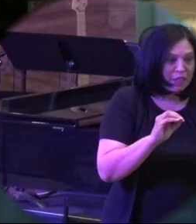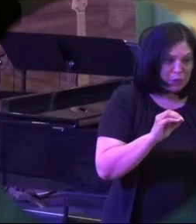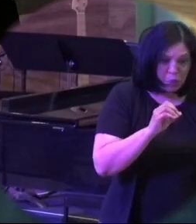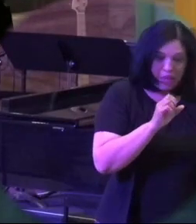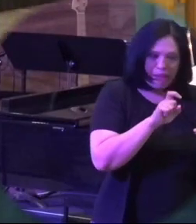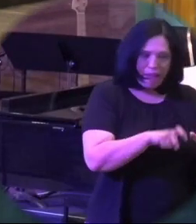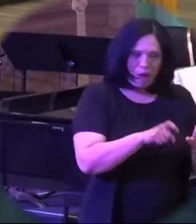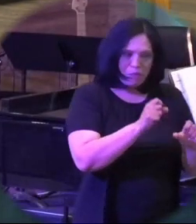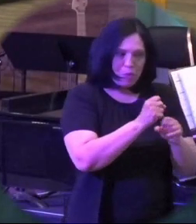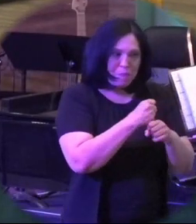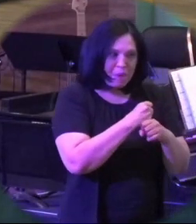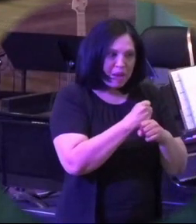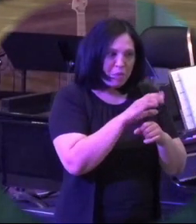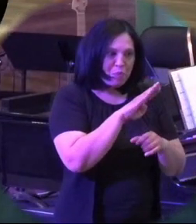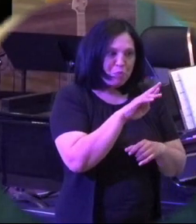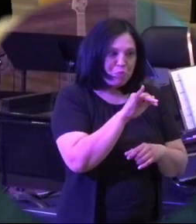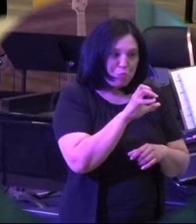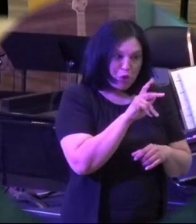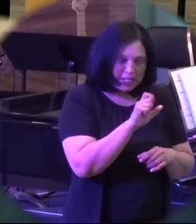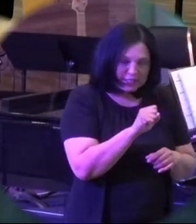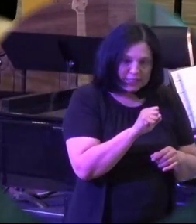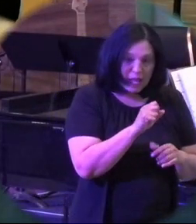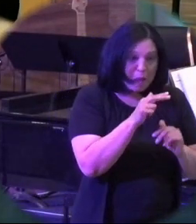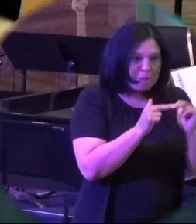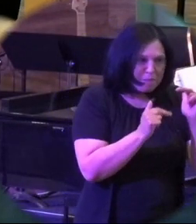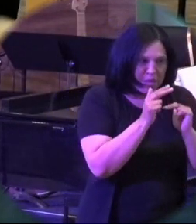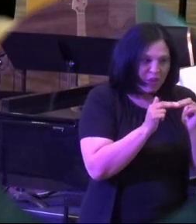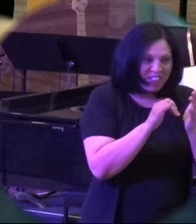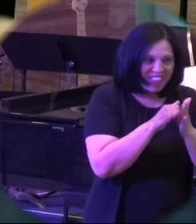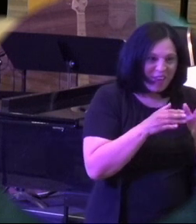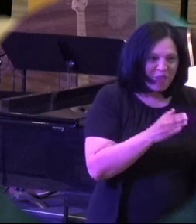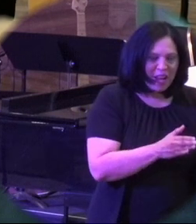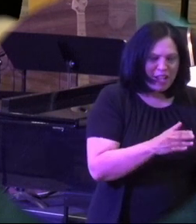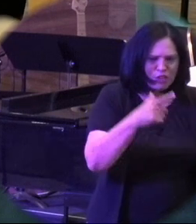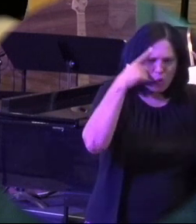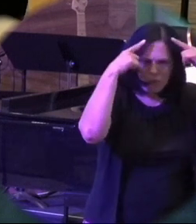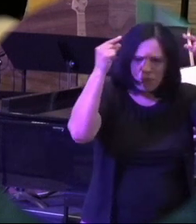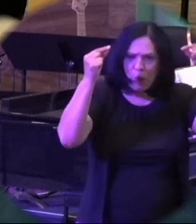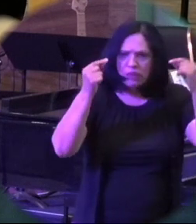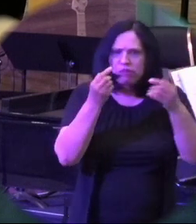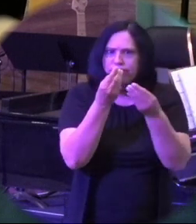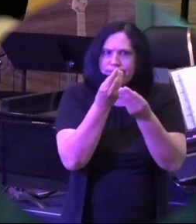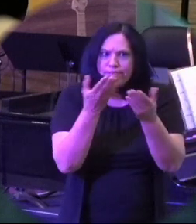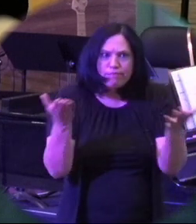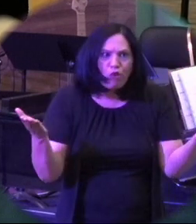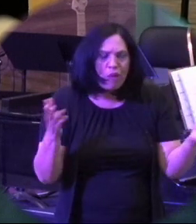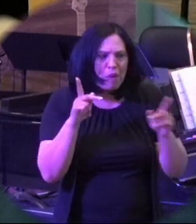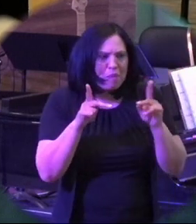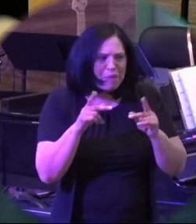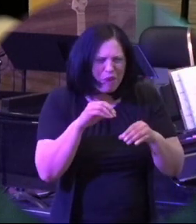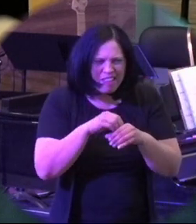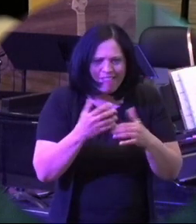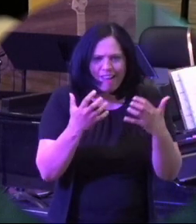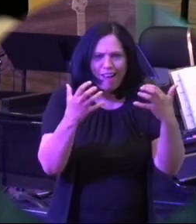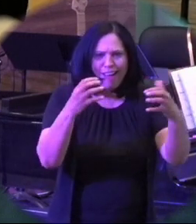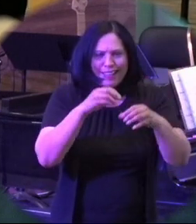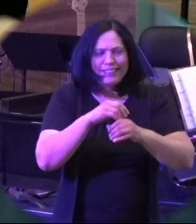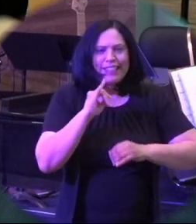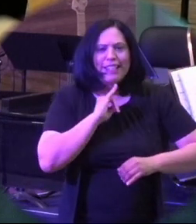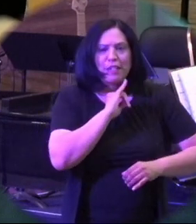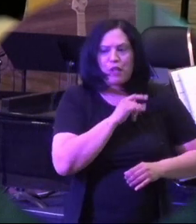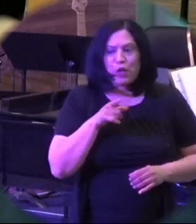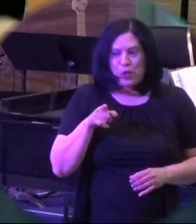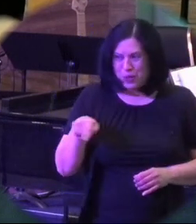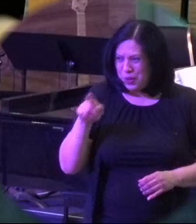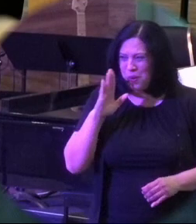bricks and built their buildings in that way. So Moses is simply letting his people know in the audience in Israel, you're never